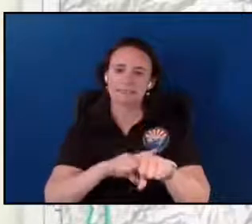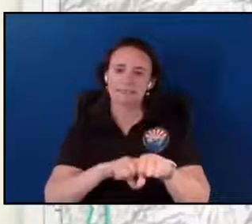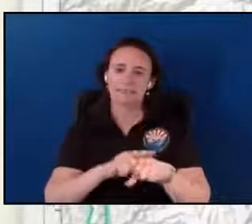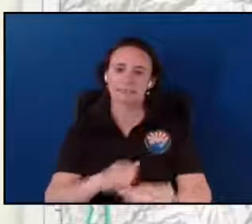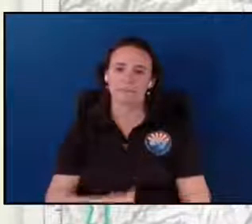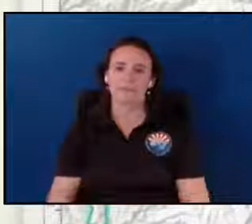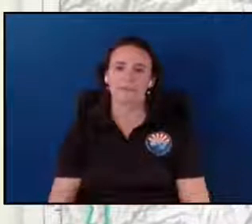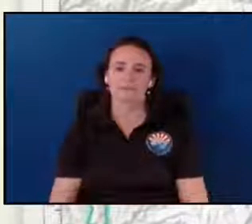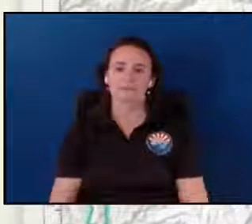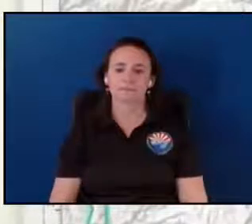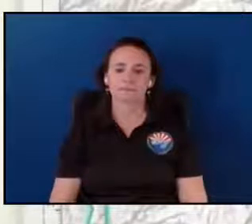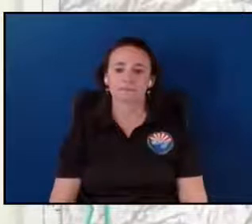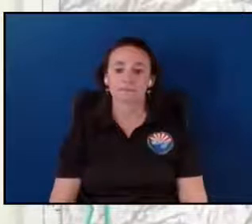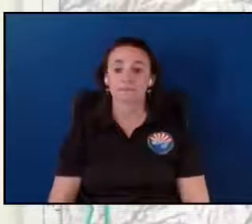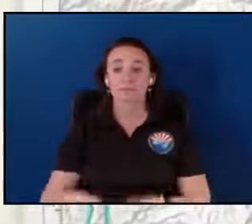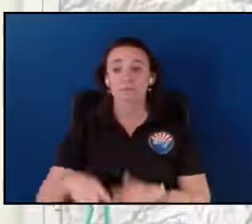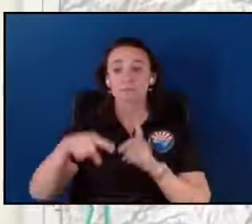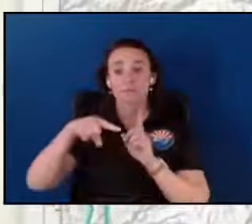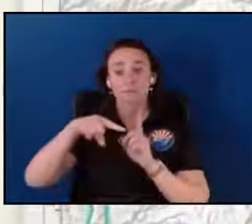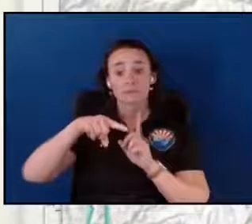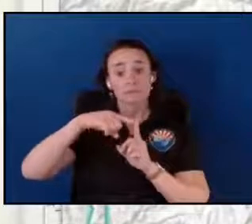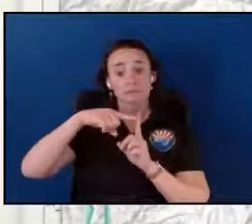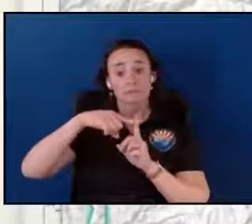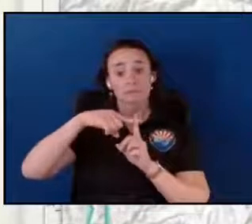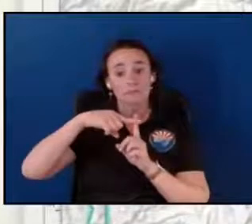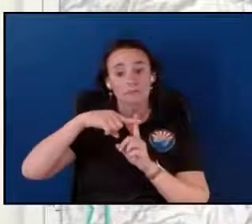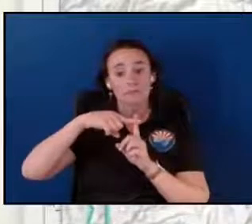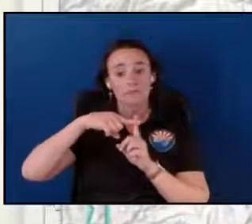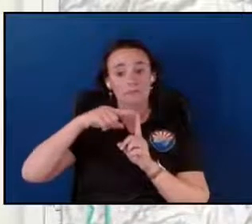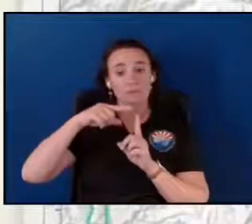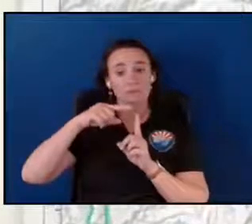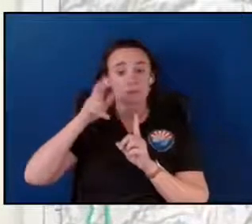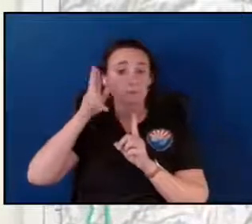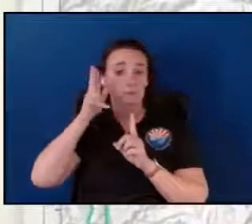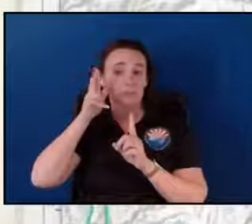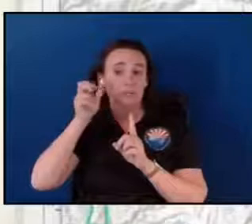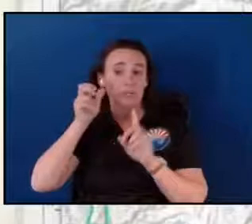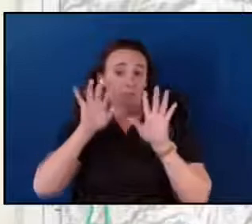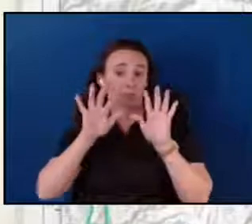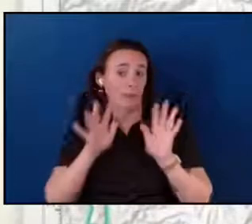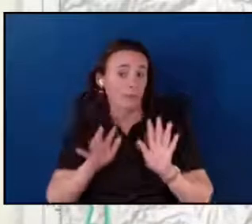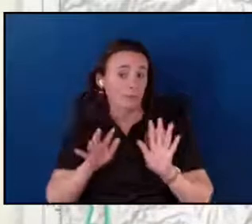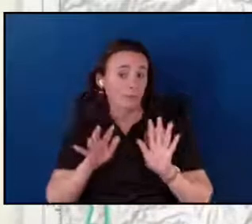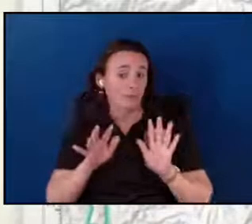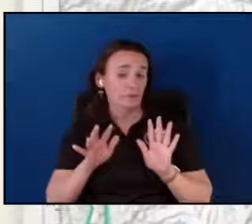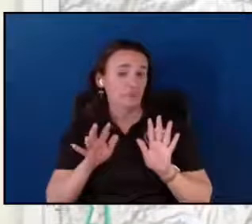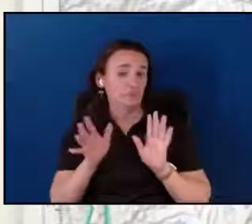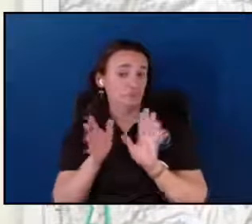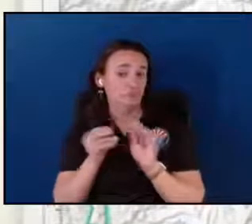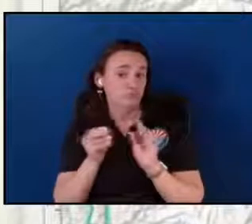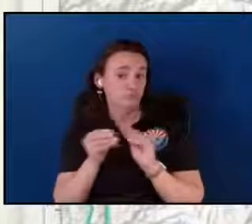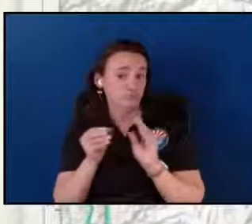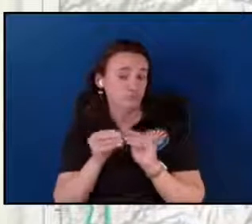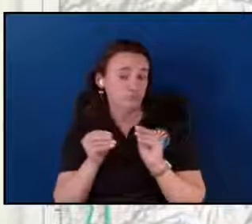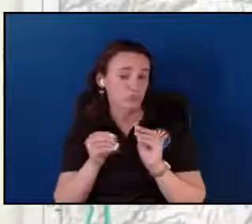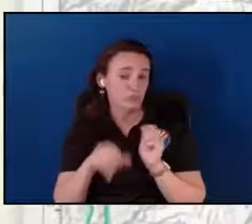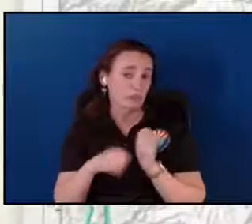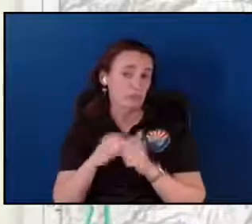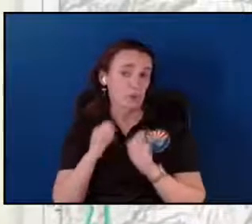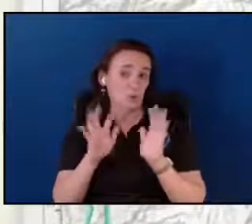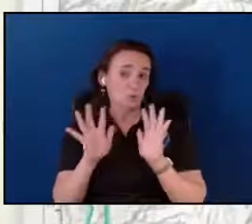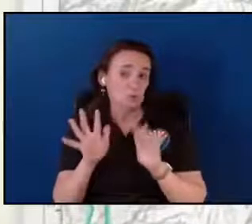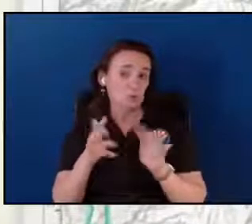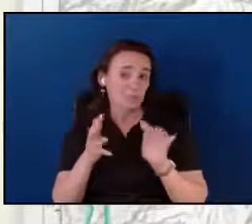good thing is, when you hear weather and you listen to the weather, most of the wind for the next 7 days is out of the